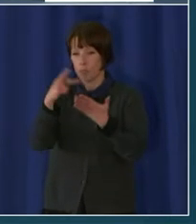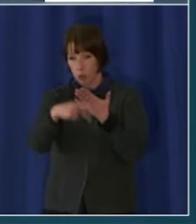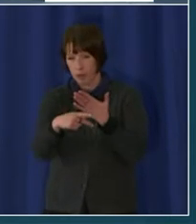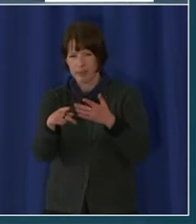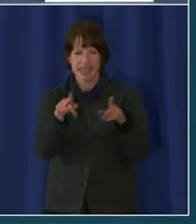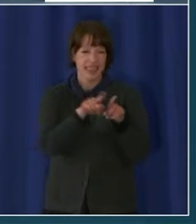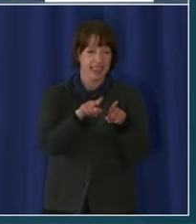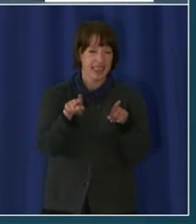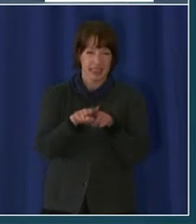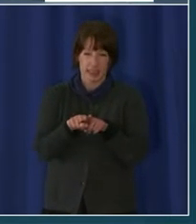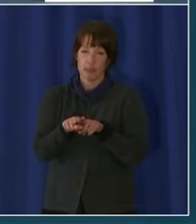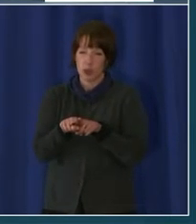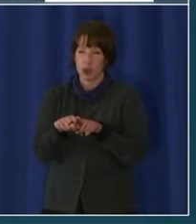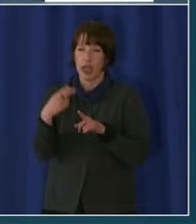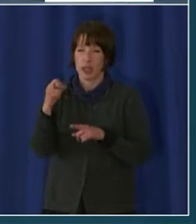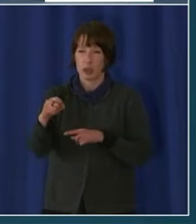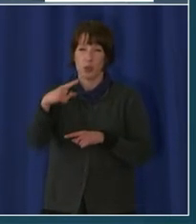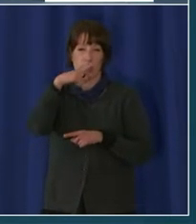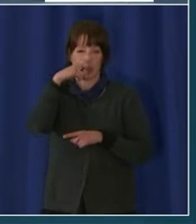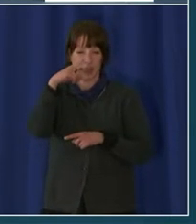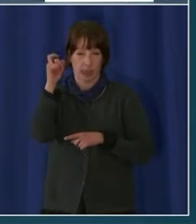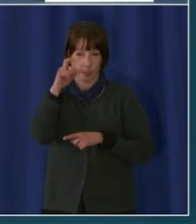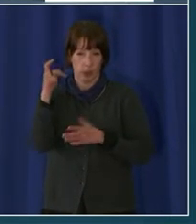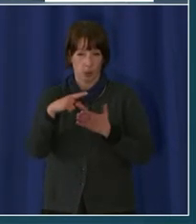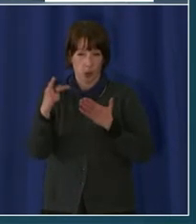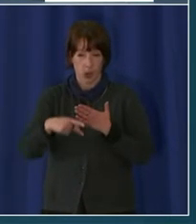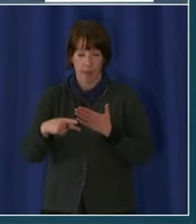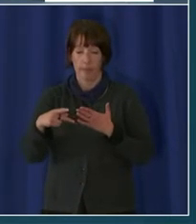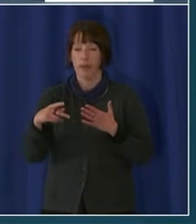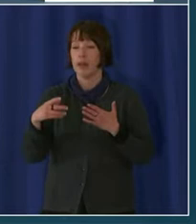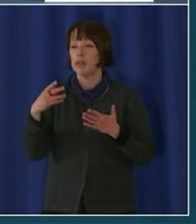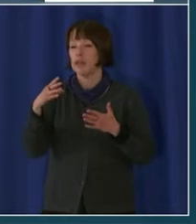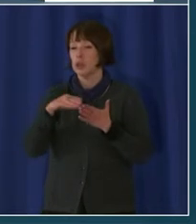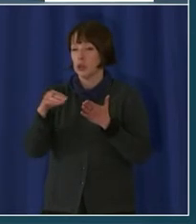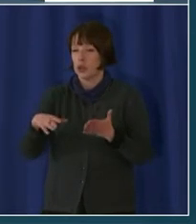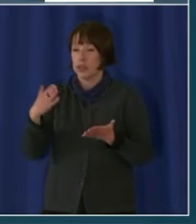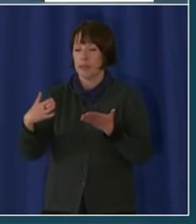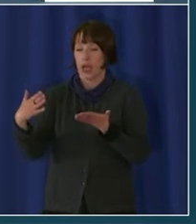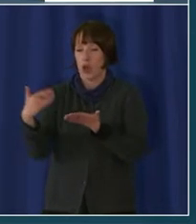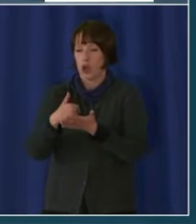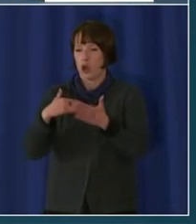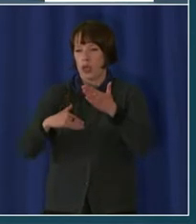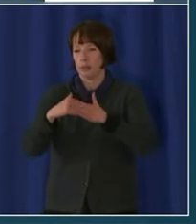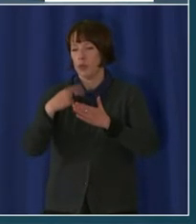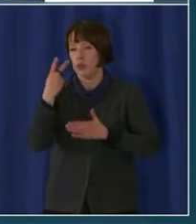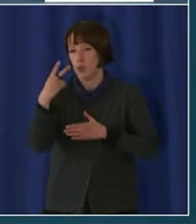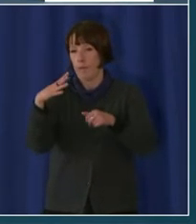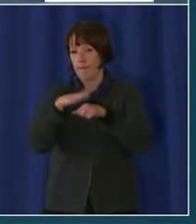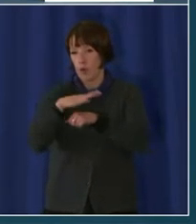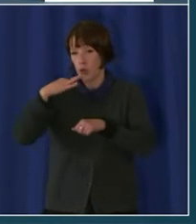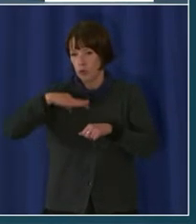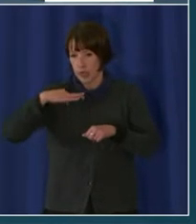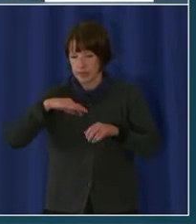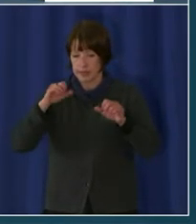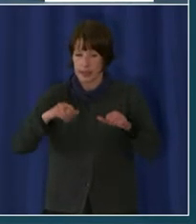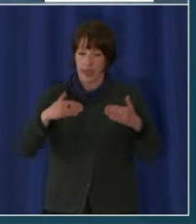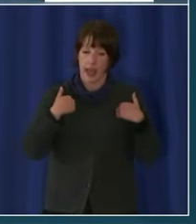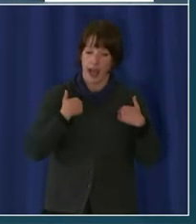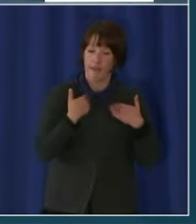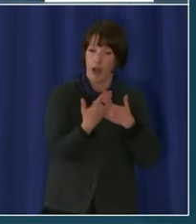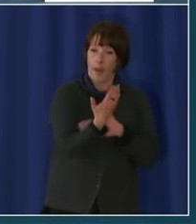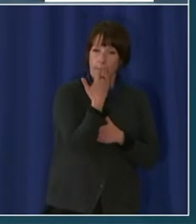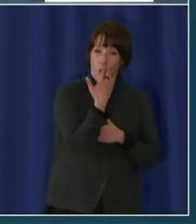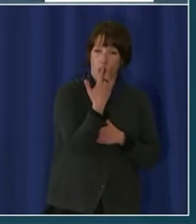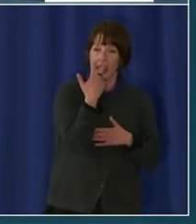school summer school program, students may earn up to 2 full credits. They can take a morning class of